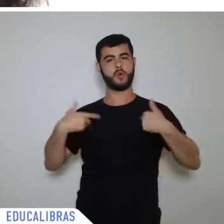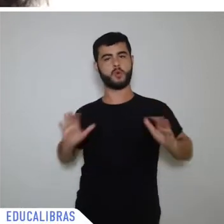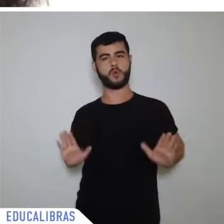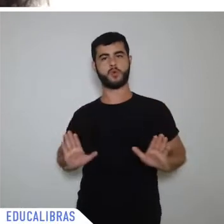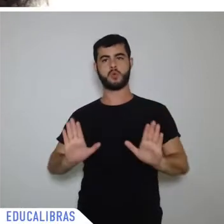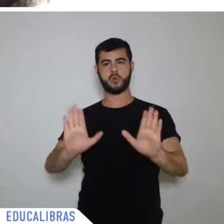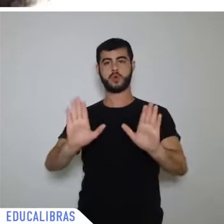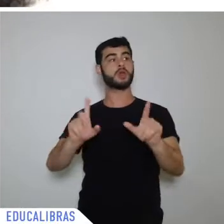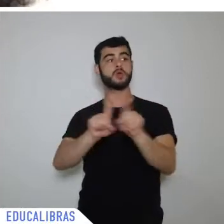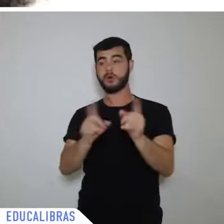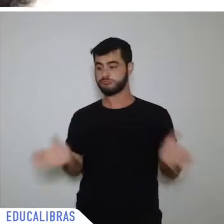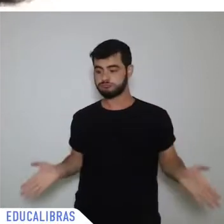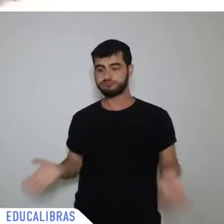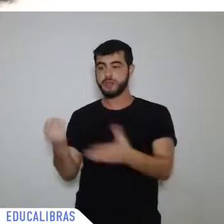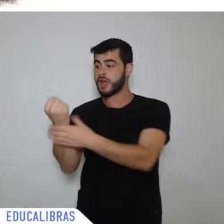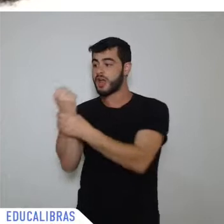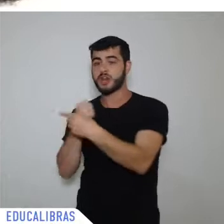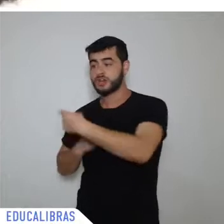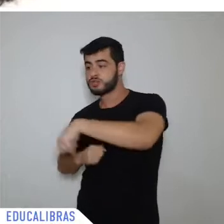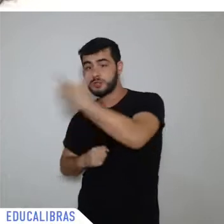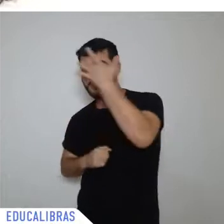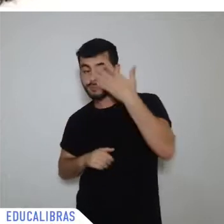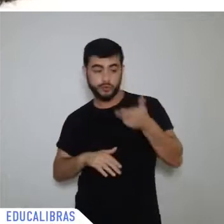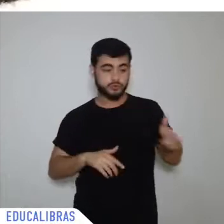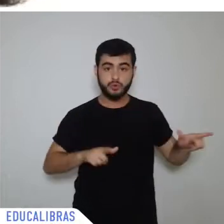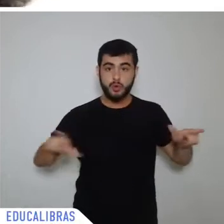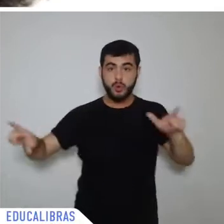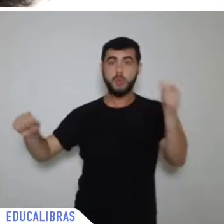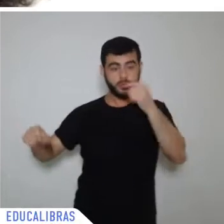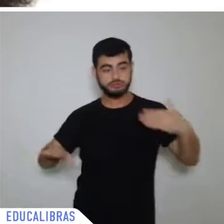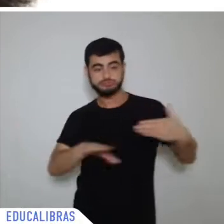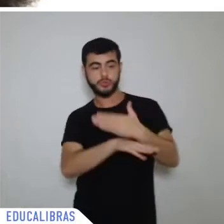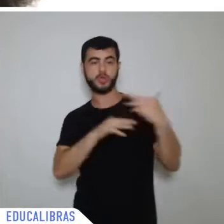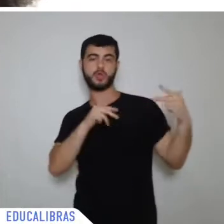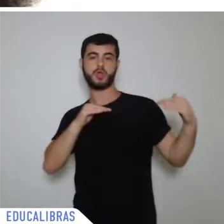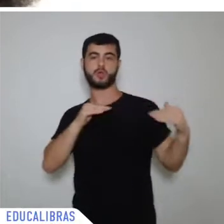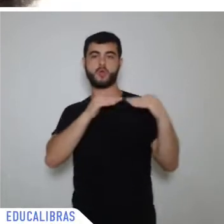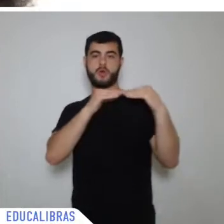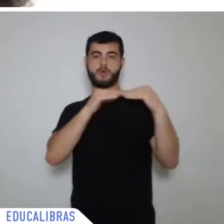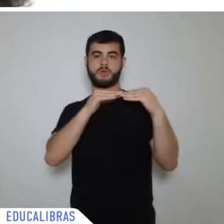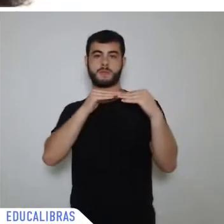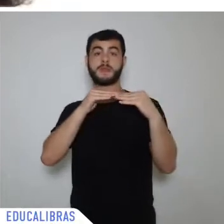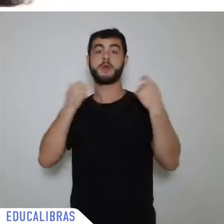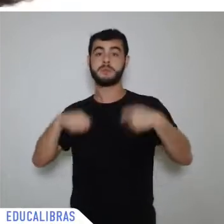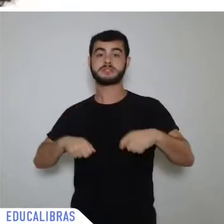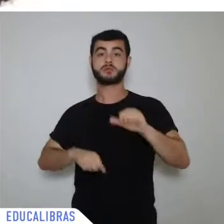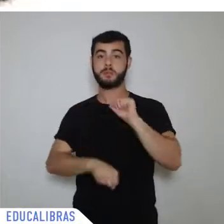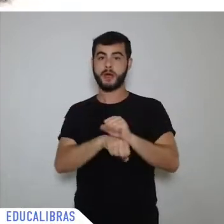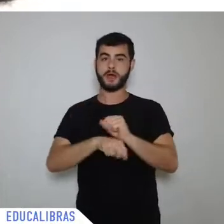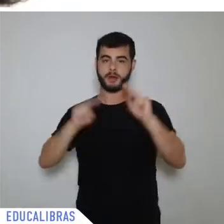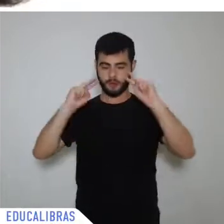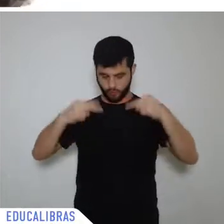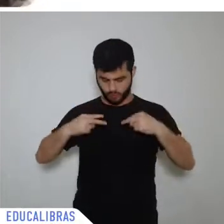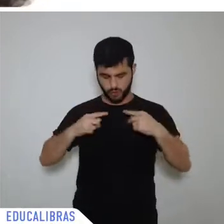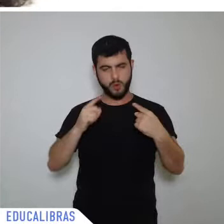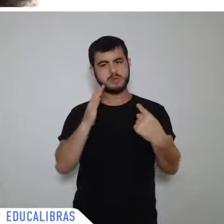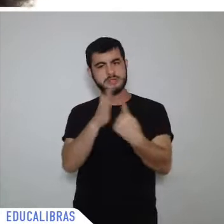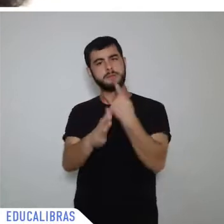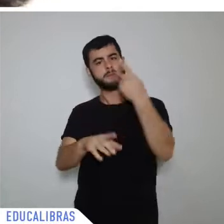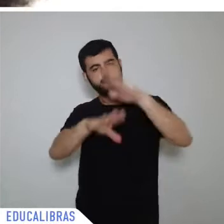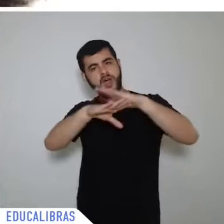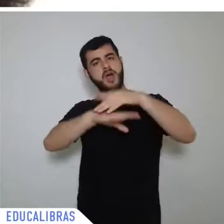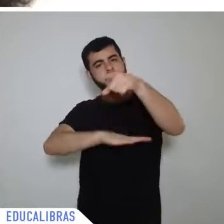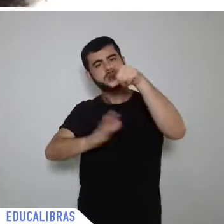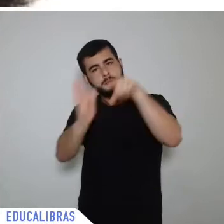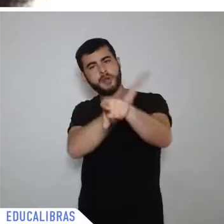help push it back and ensure that other people can realize their potential. So